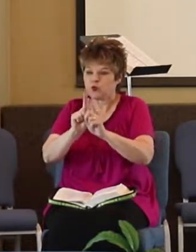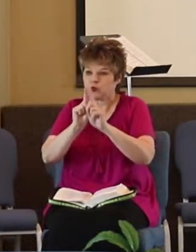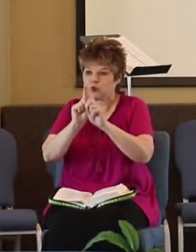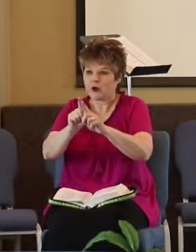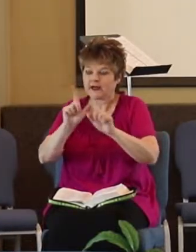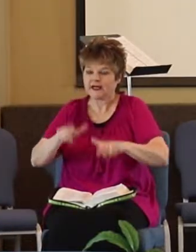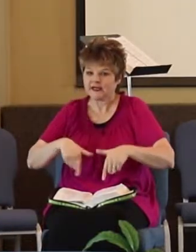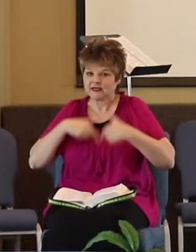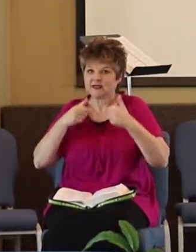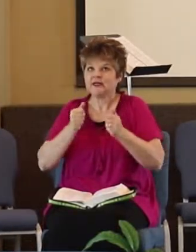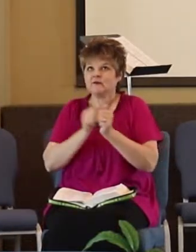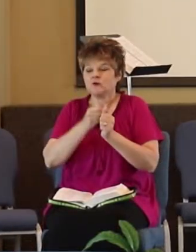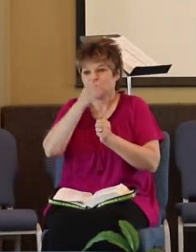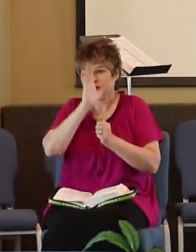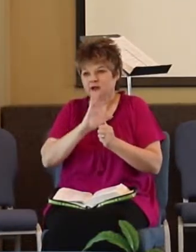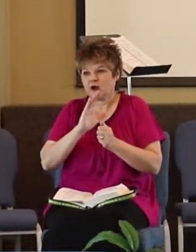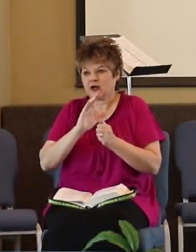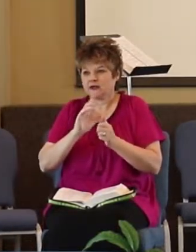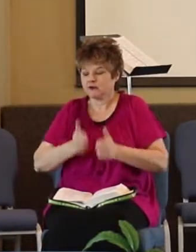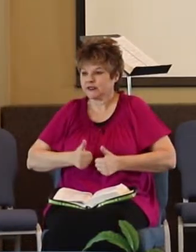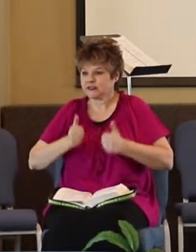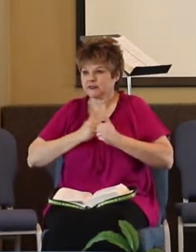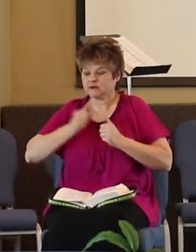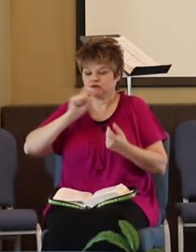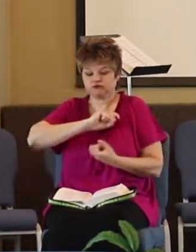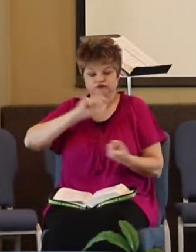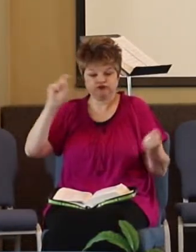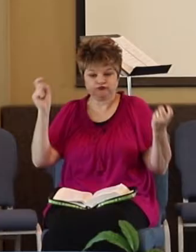in me, your whole existence will change.